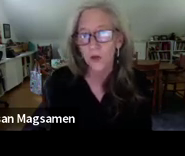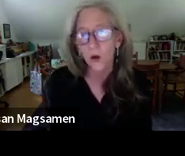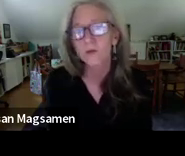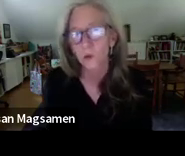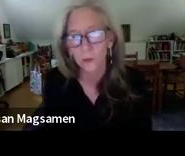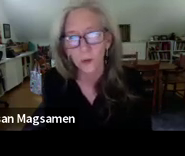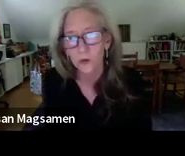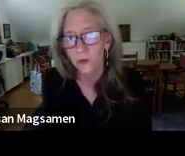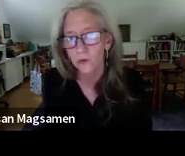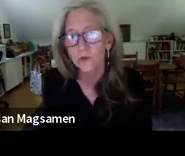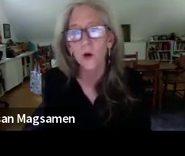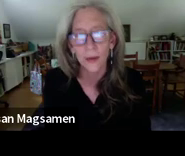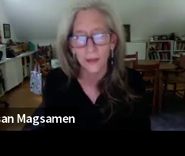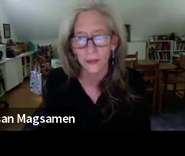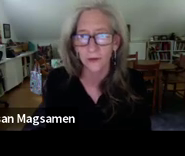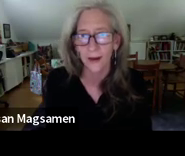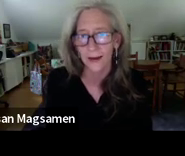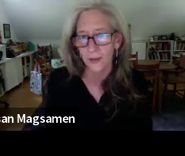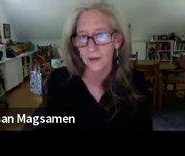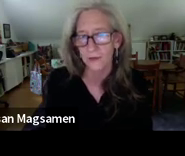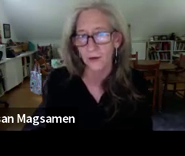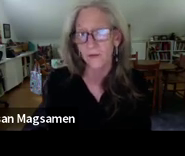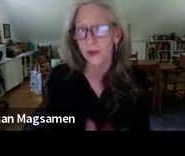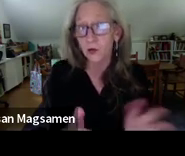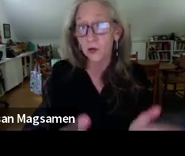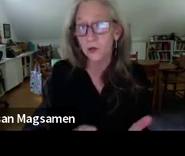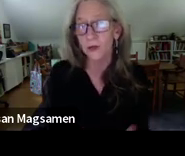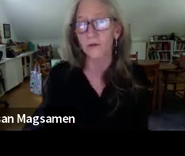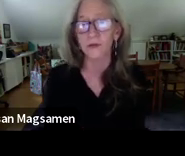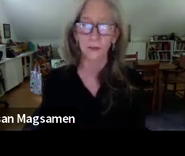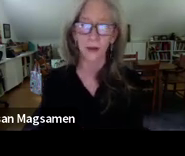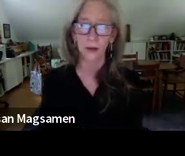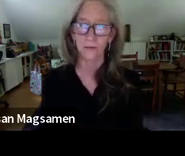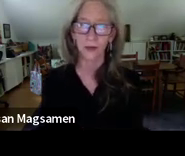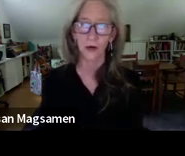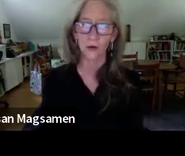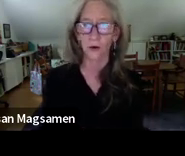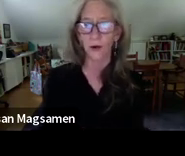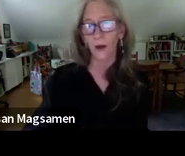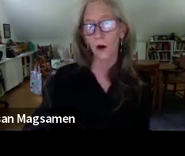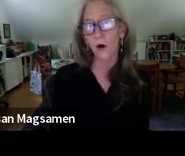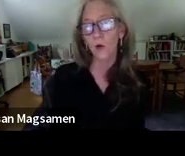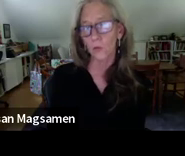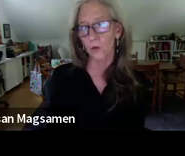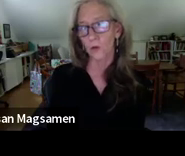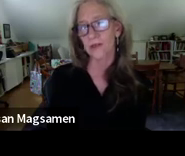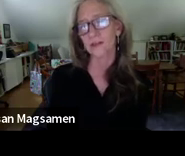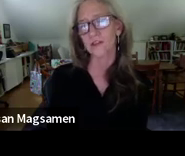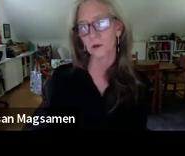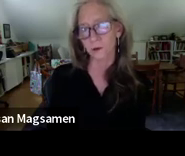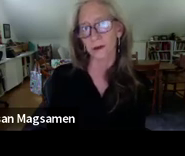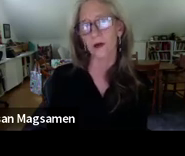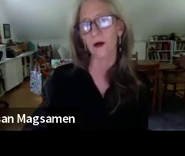which also, shows so many different aspects of our life, including, if you see in the bottom left-hand corner, a home where we